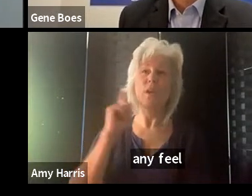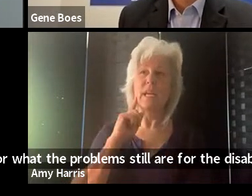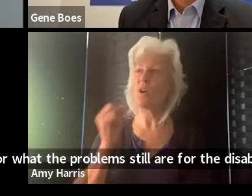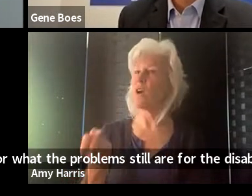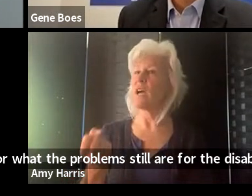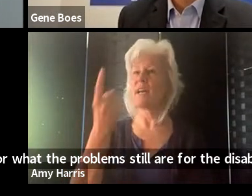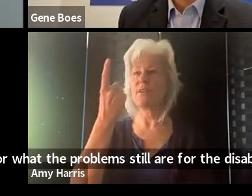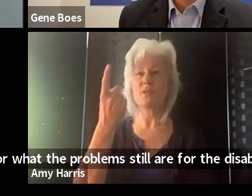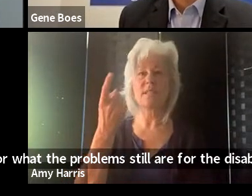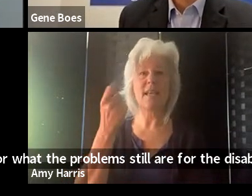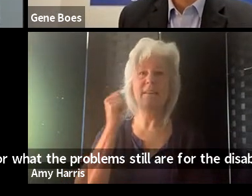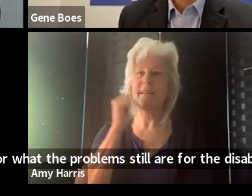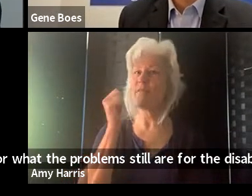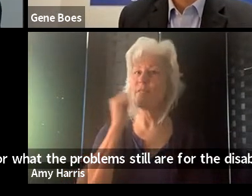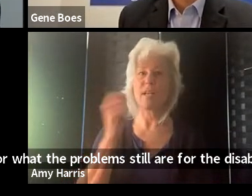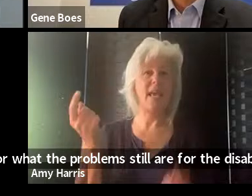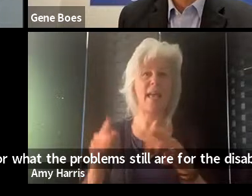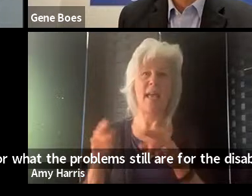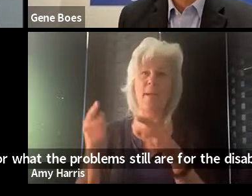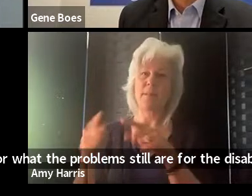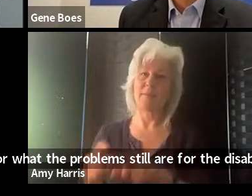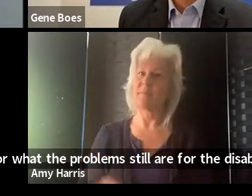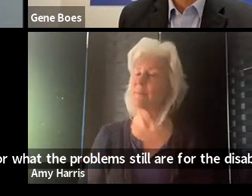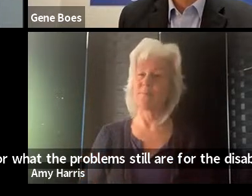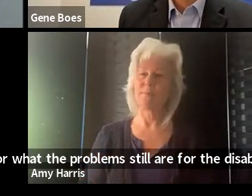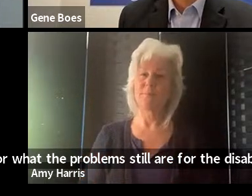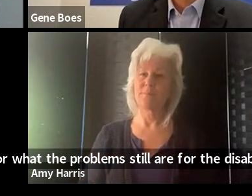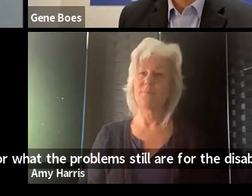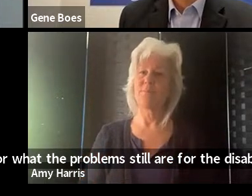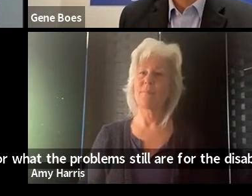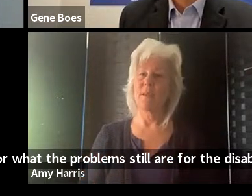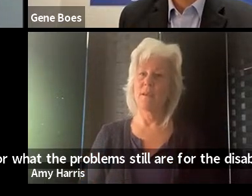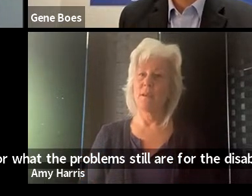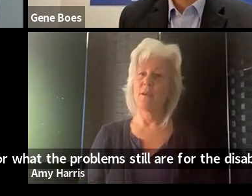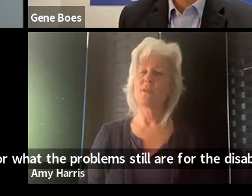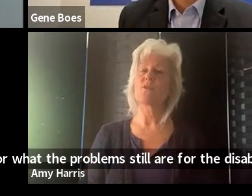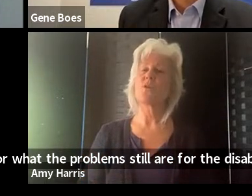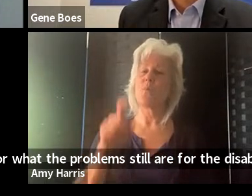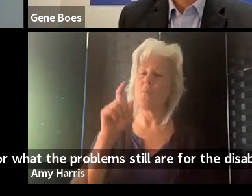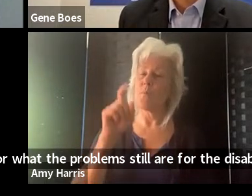daily basis. So it will always take